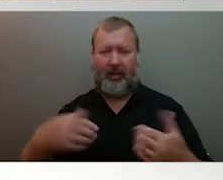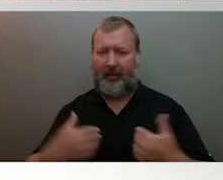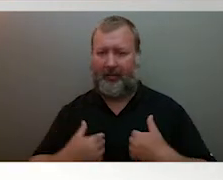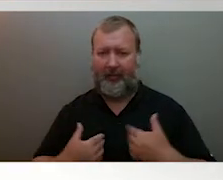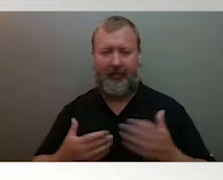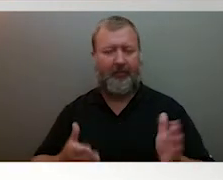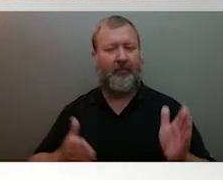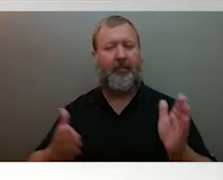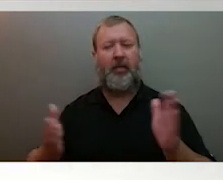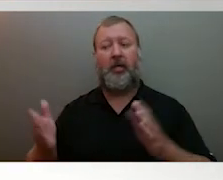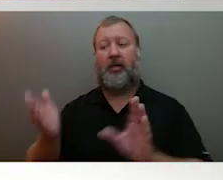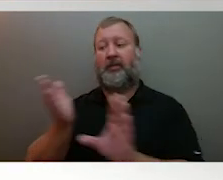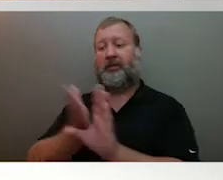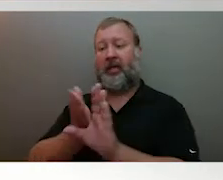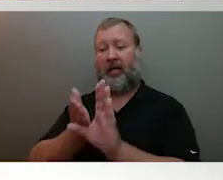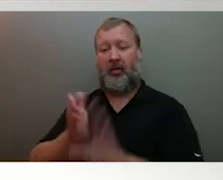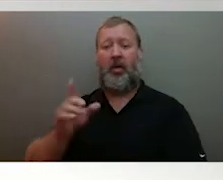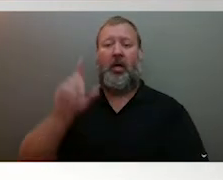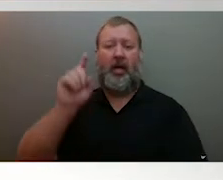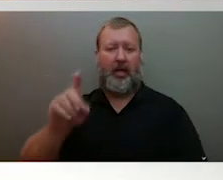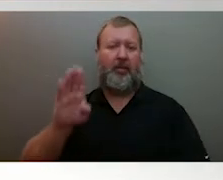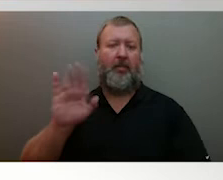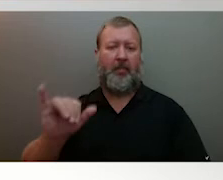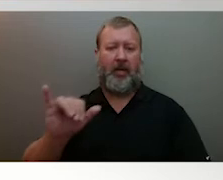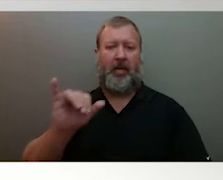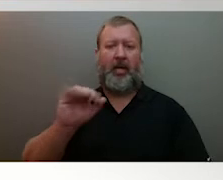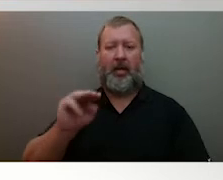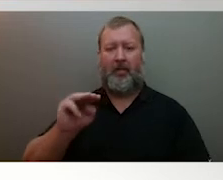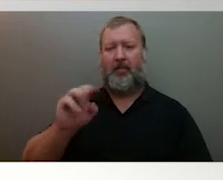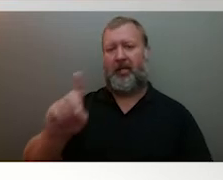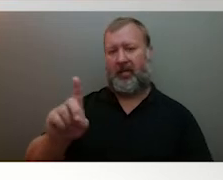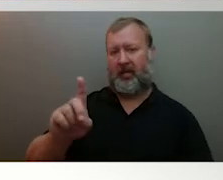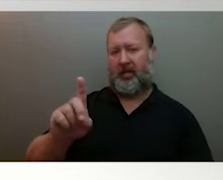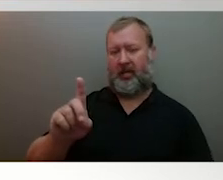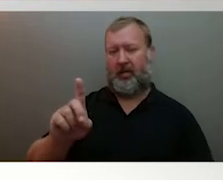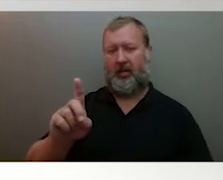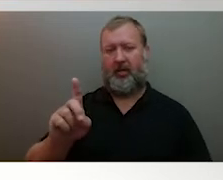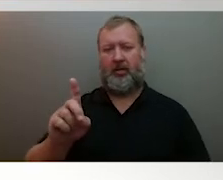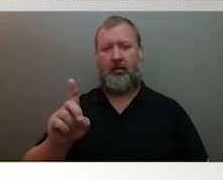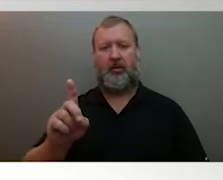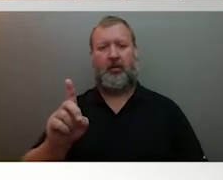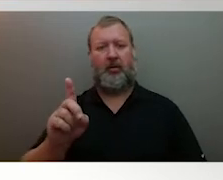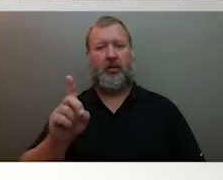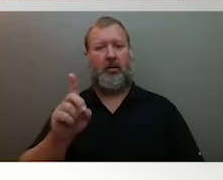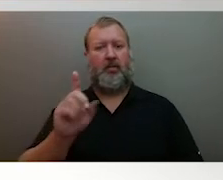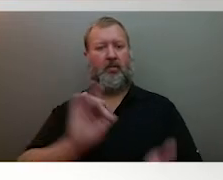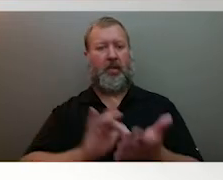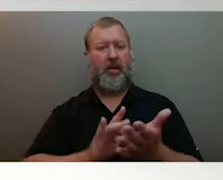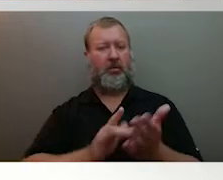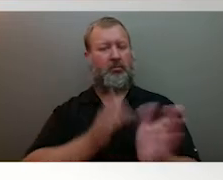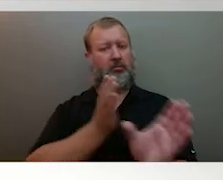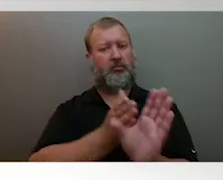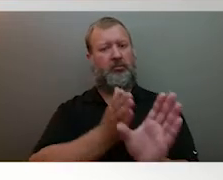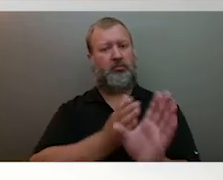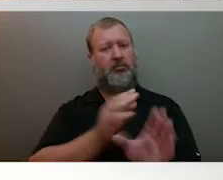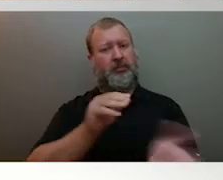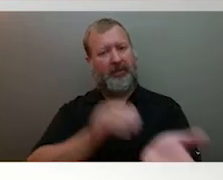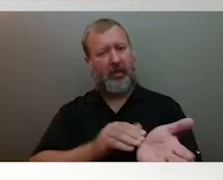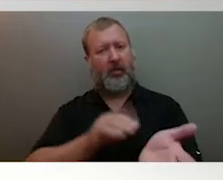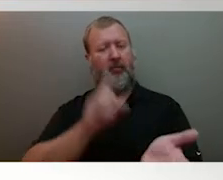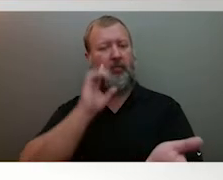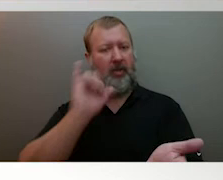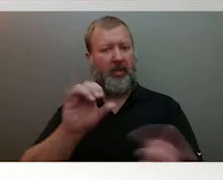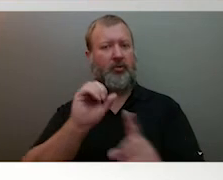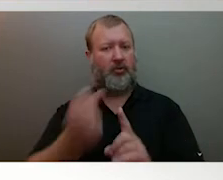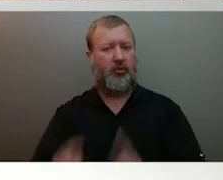a psychologist, it has to be an MD, psychiatrist for this particular